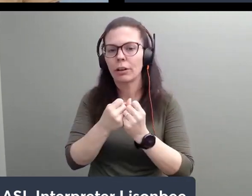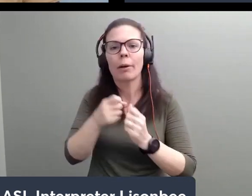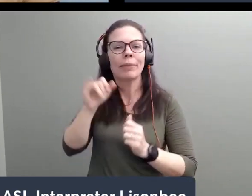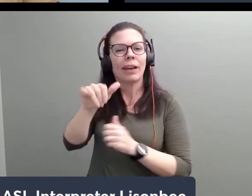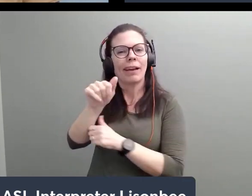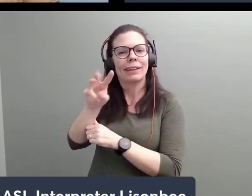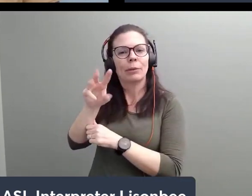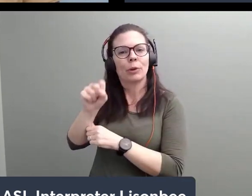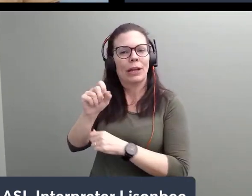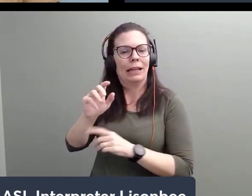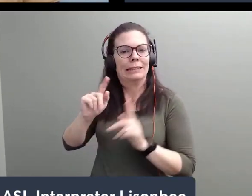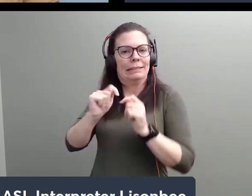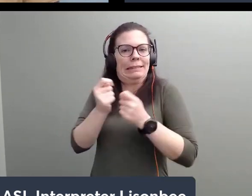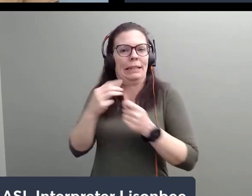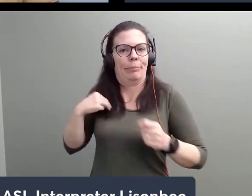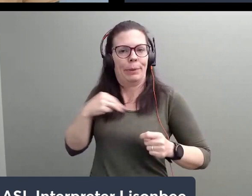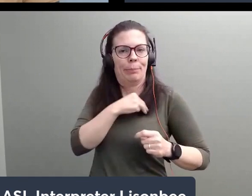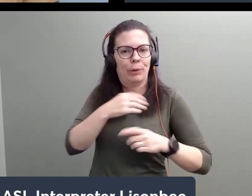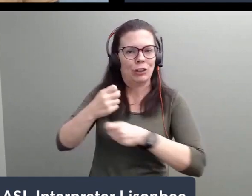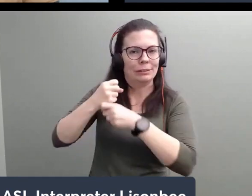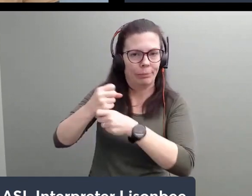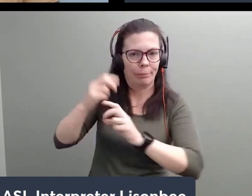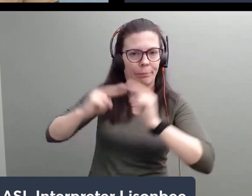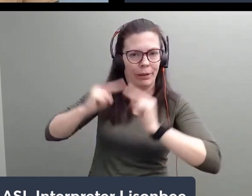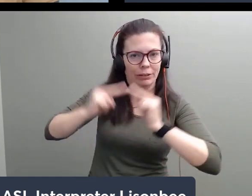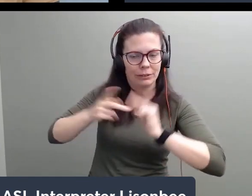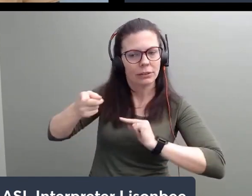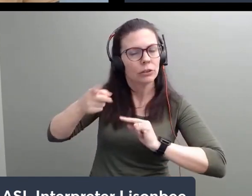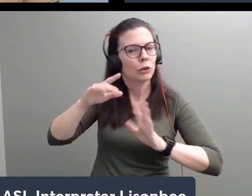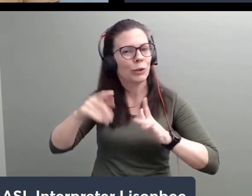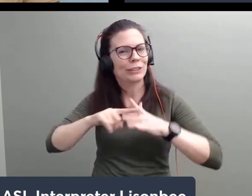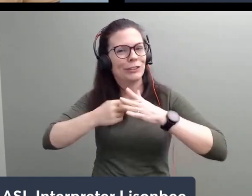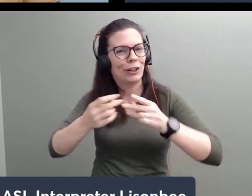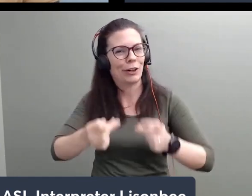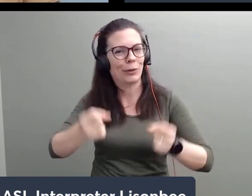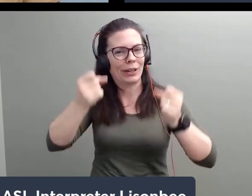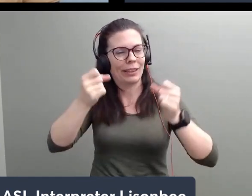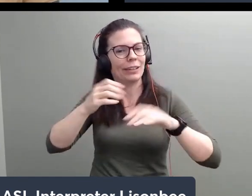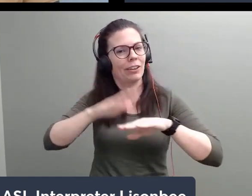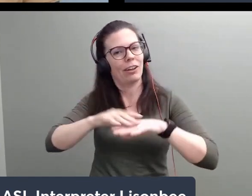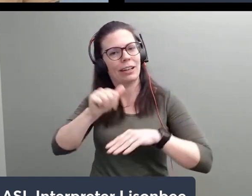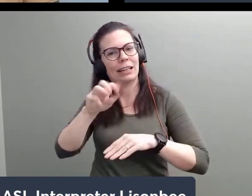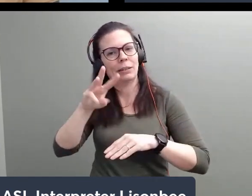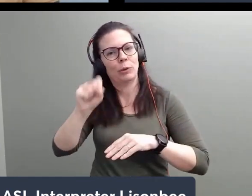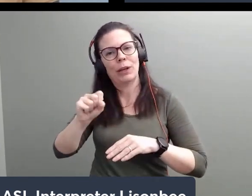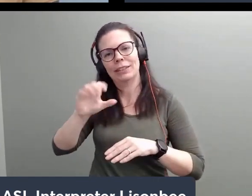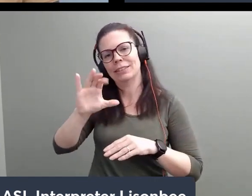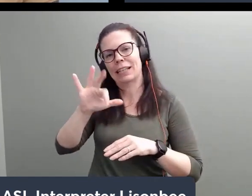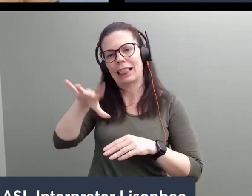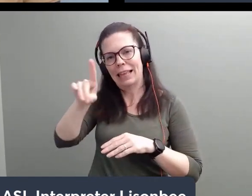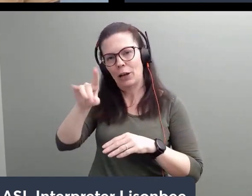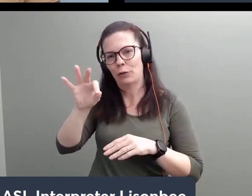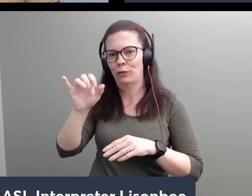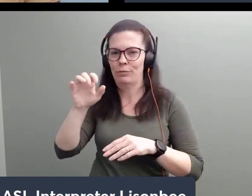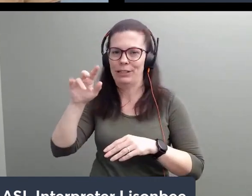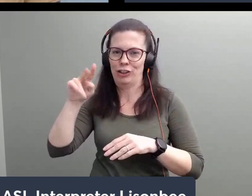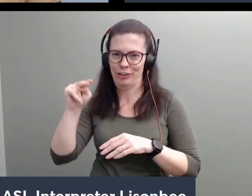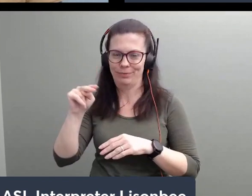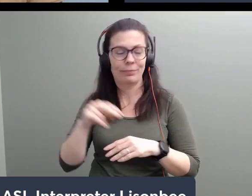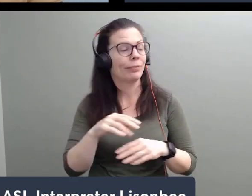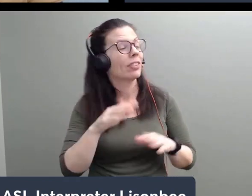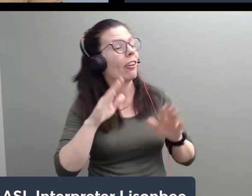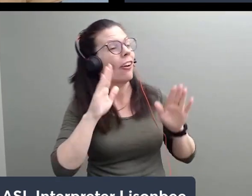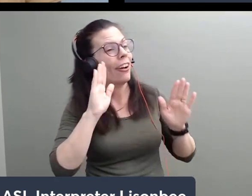AWS team members have built to get you started quickly on AWS CloudFormation. Awesome.